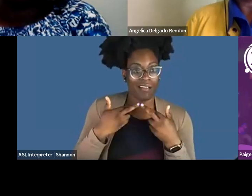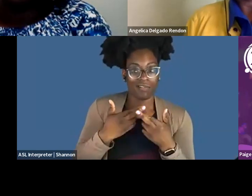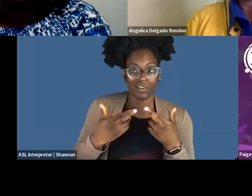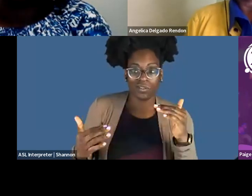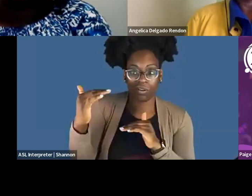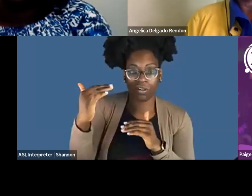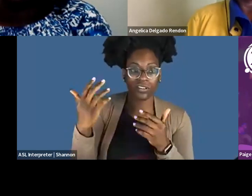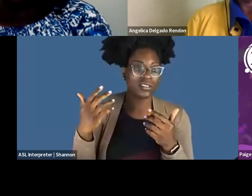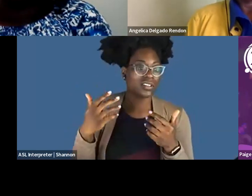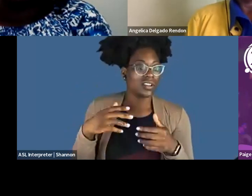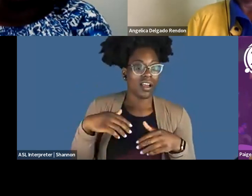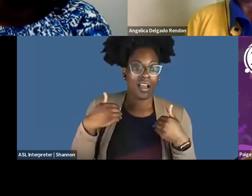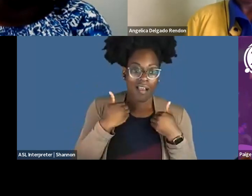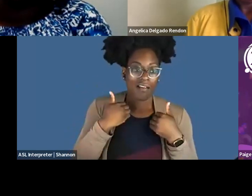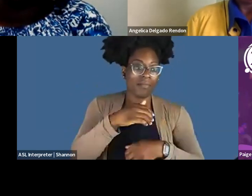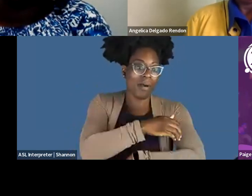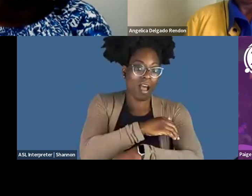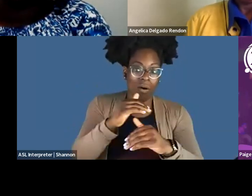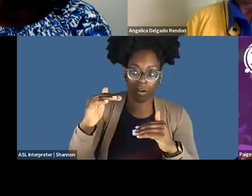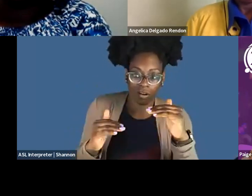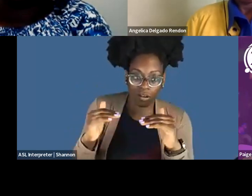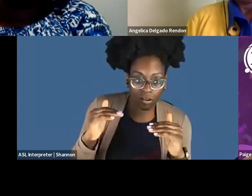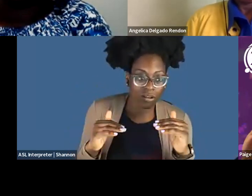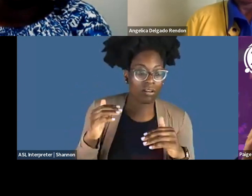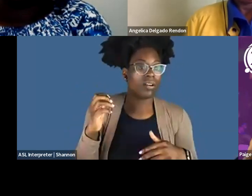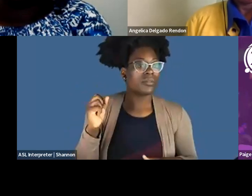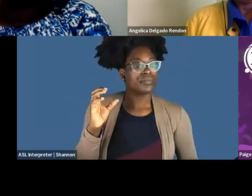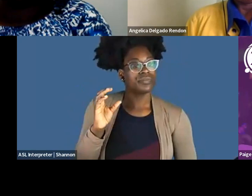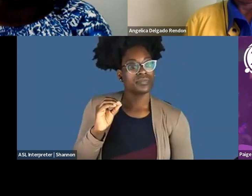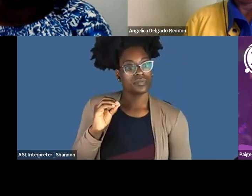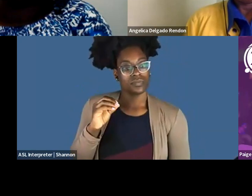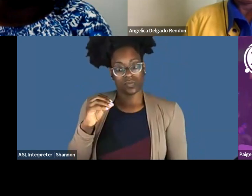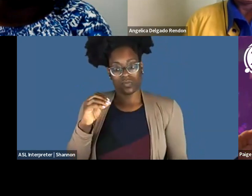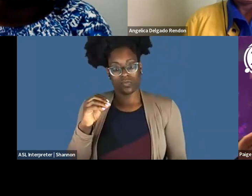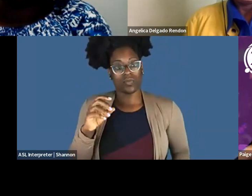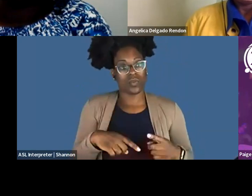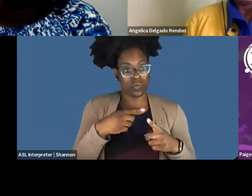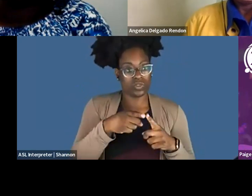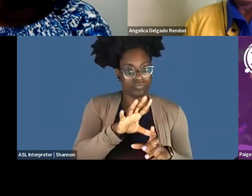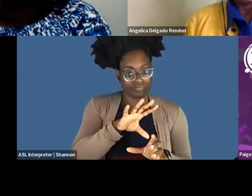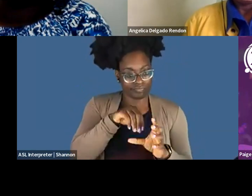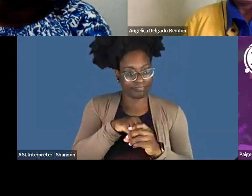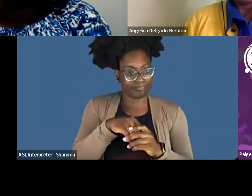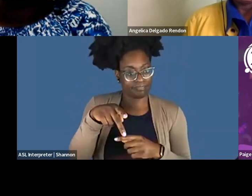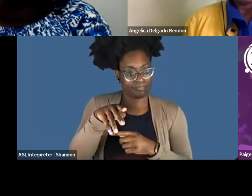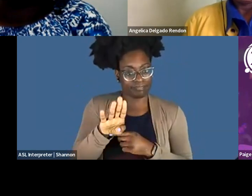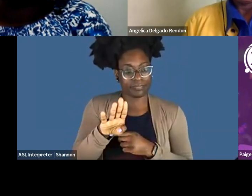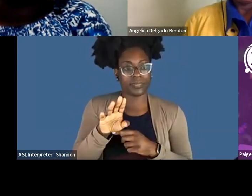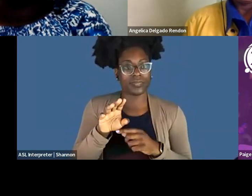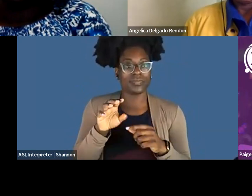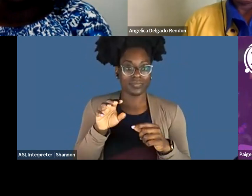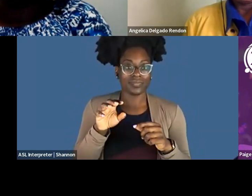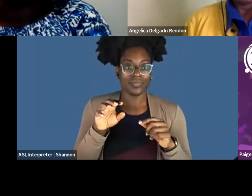and participatory budgeting is a process that just works to mitigate at